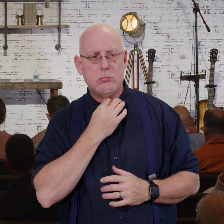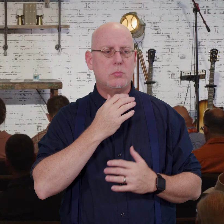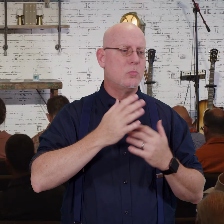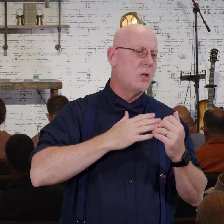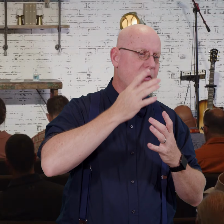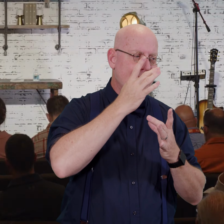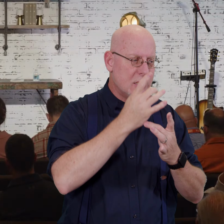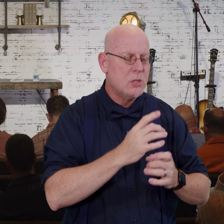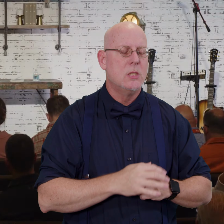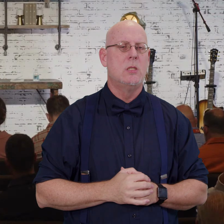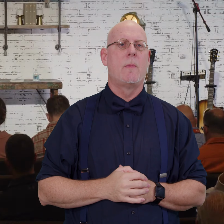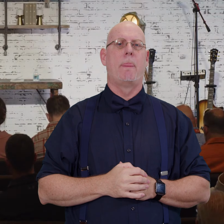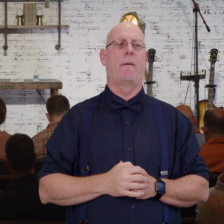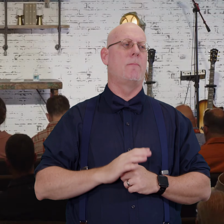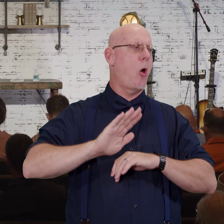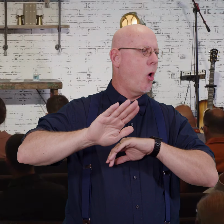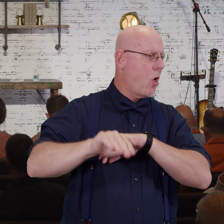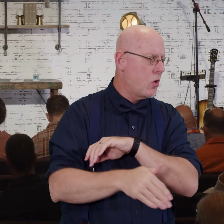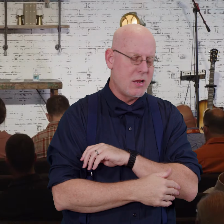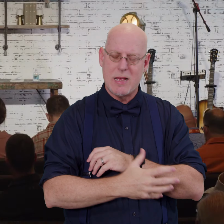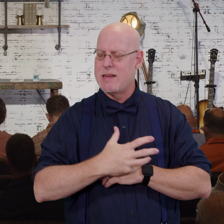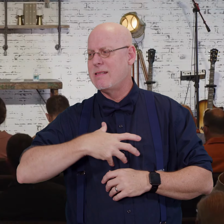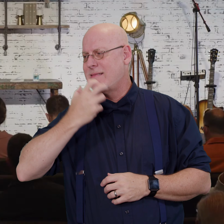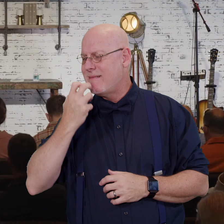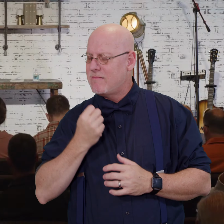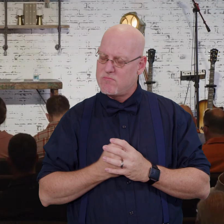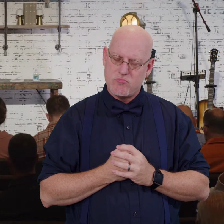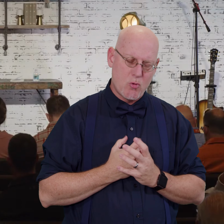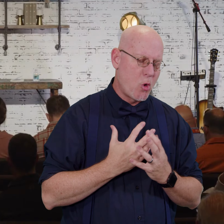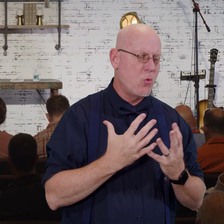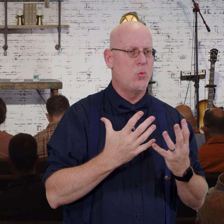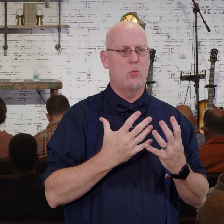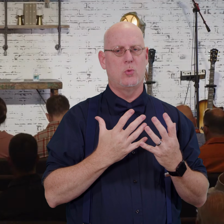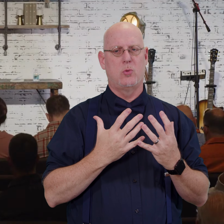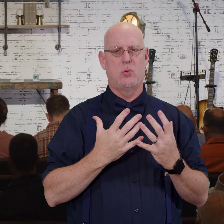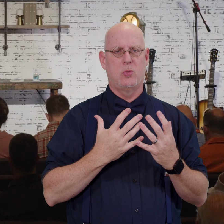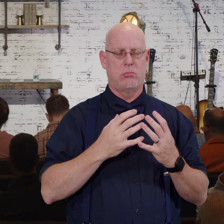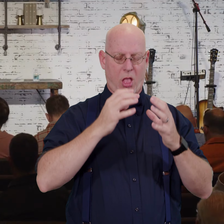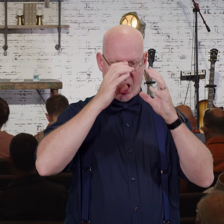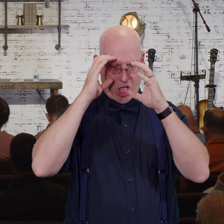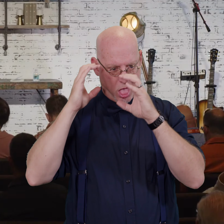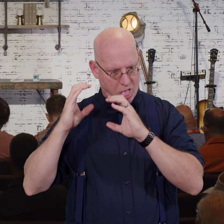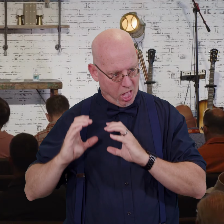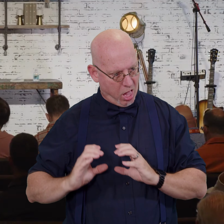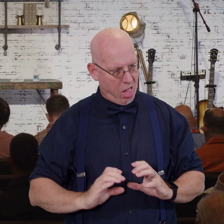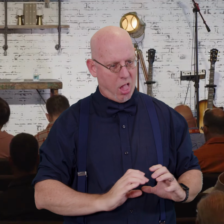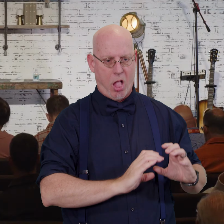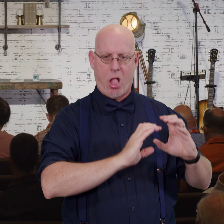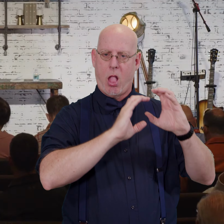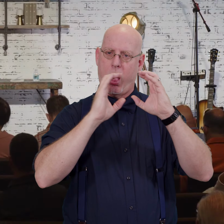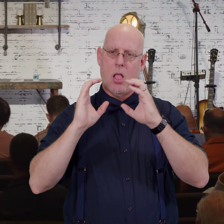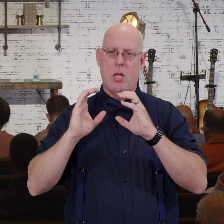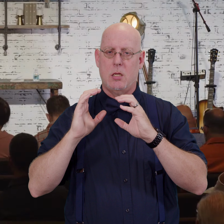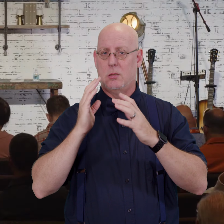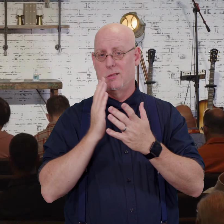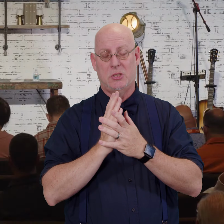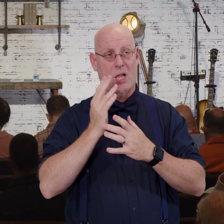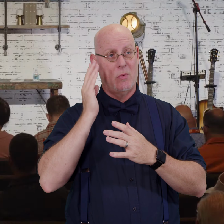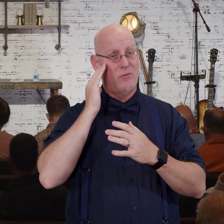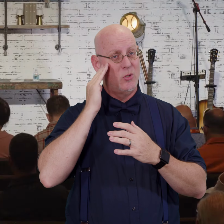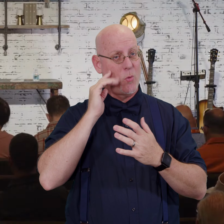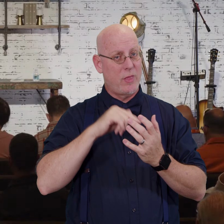their curiosity, that which arouses them. All night their anger smolders. It keeps them up from sleep. Stop me if it